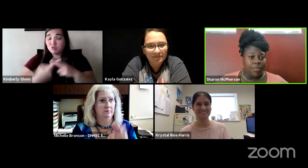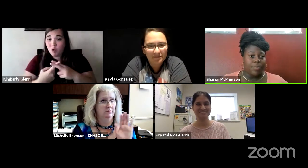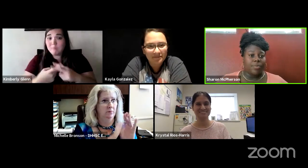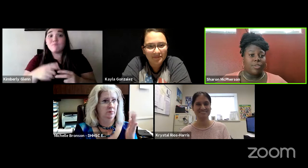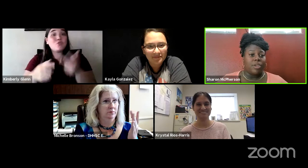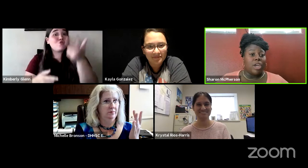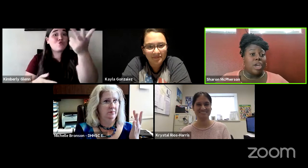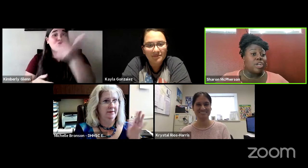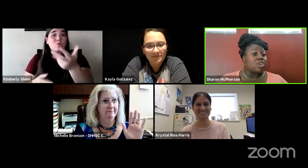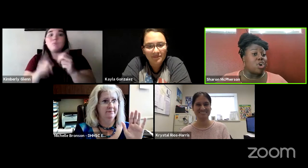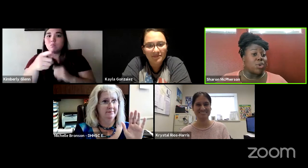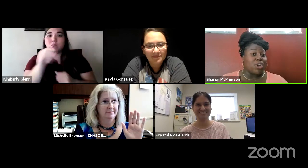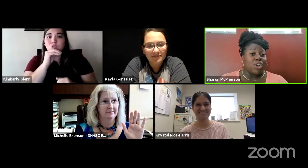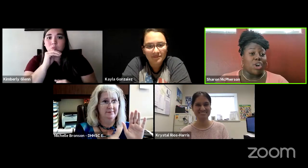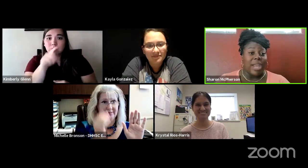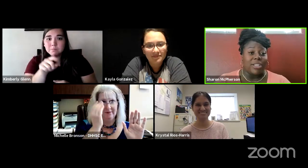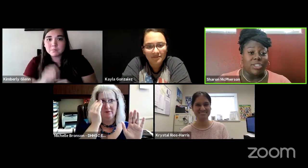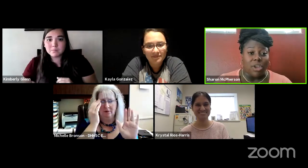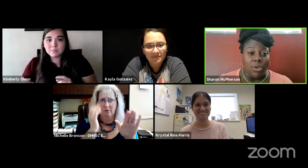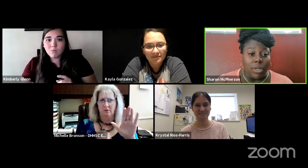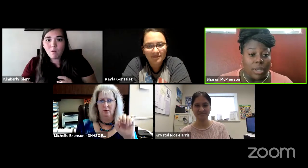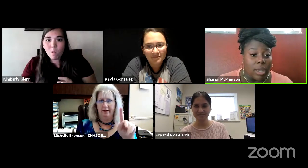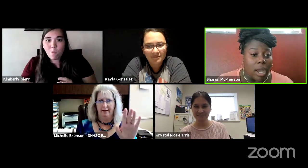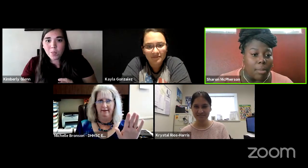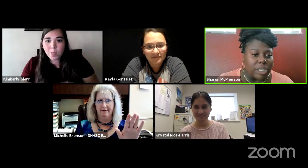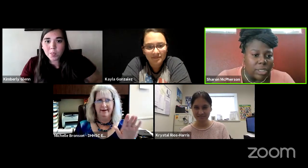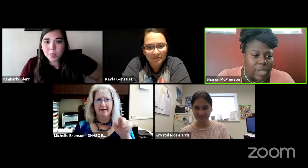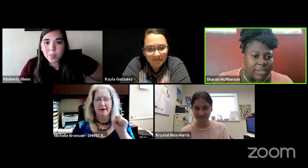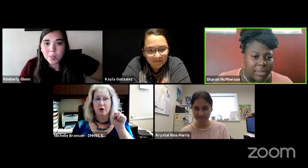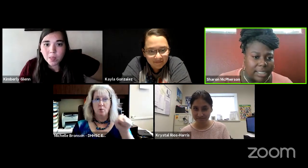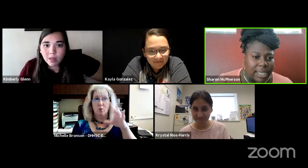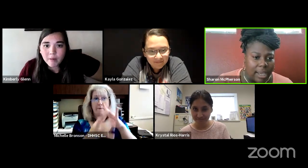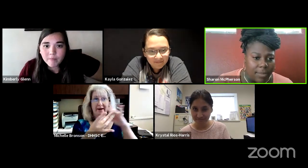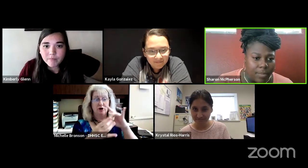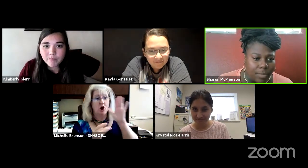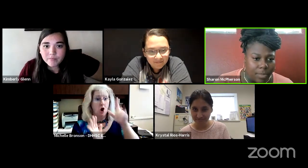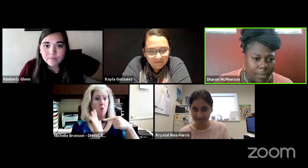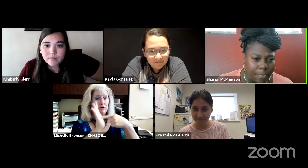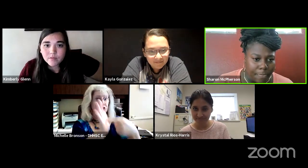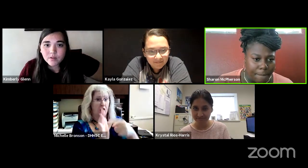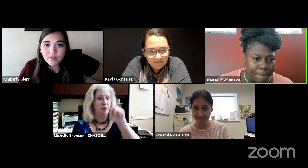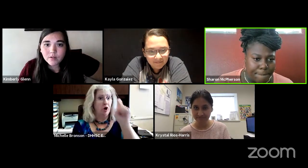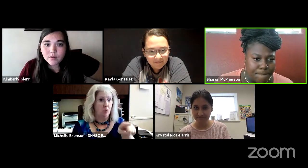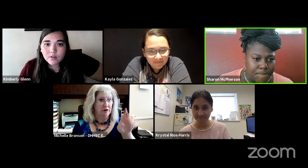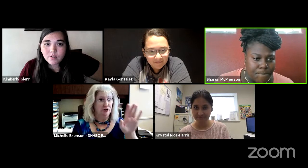loop. So we're going to go ahead and start. Michelle, did you have something to say?